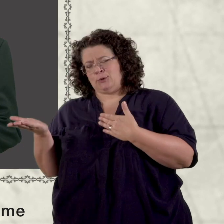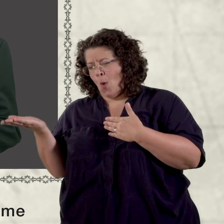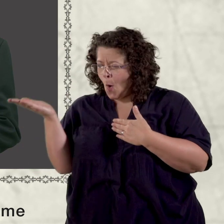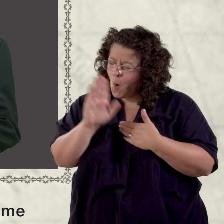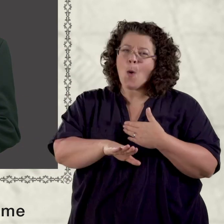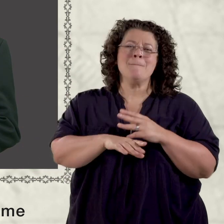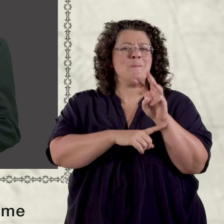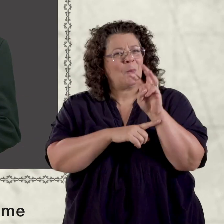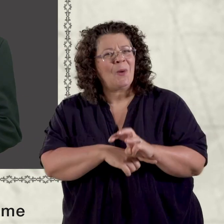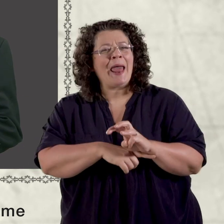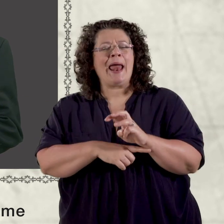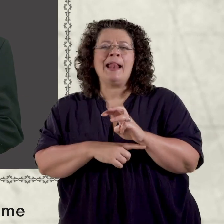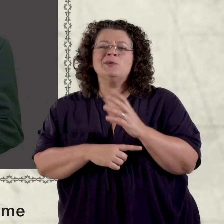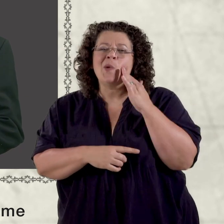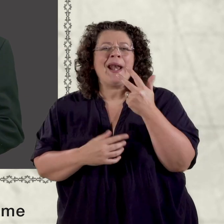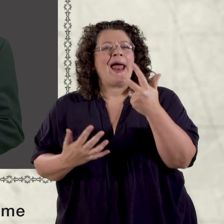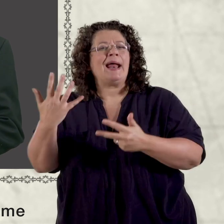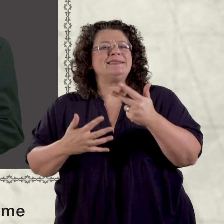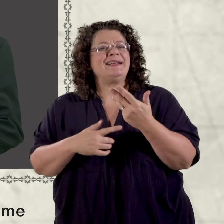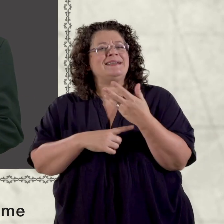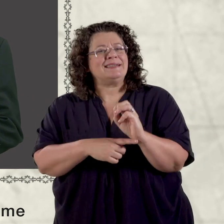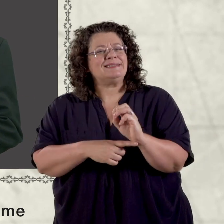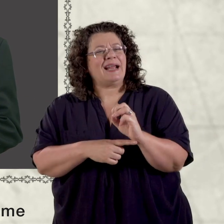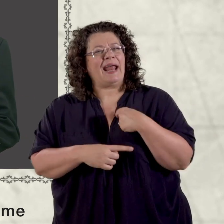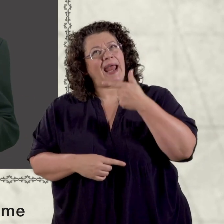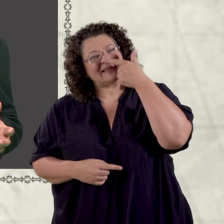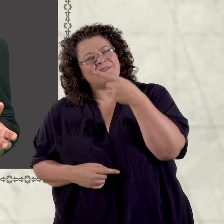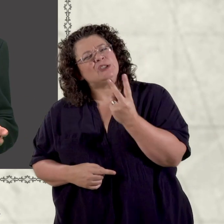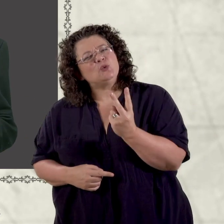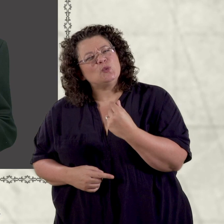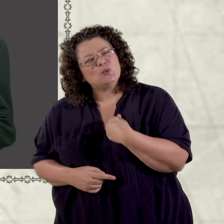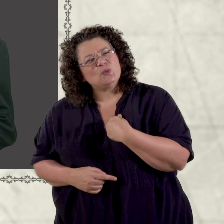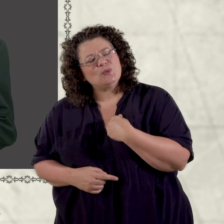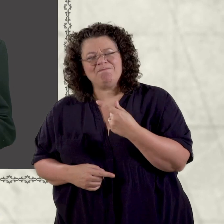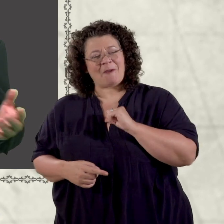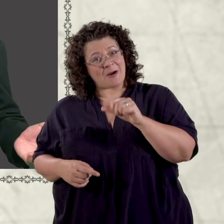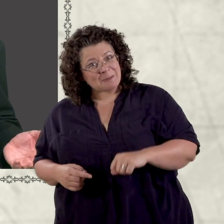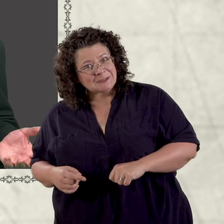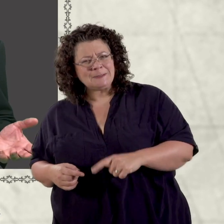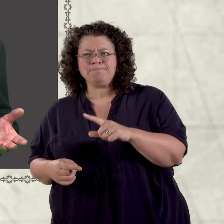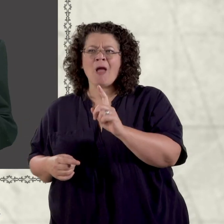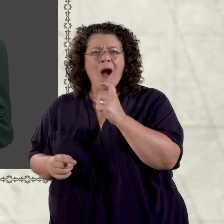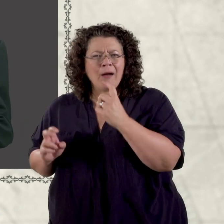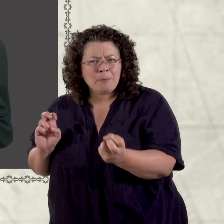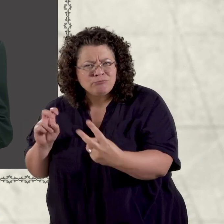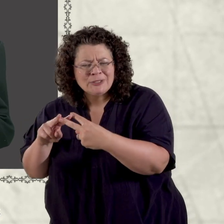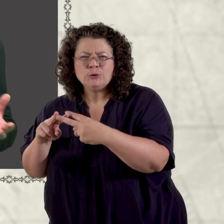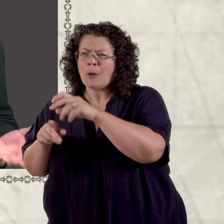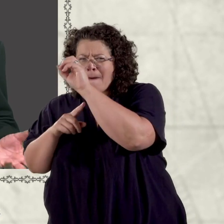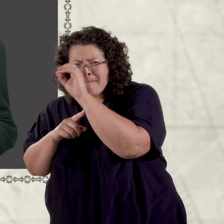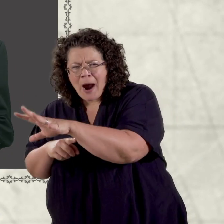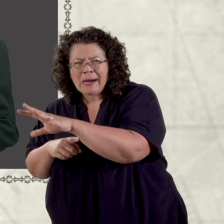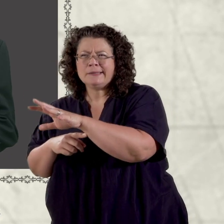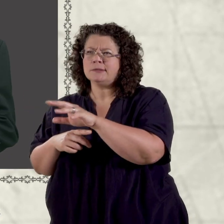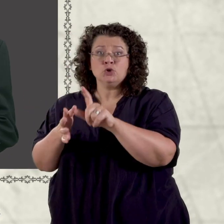in 1890 at the age of 72. The farms, the iron bridge, the mines and